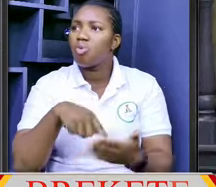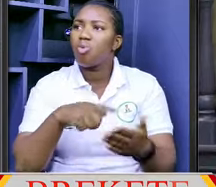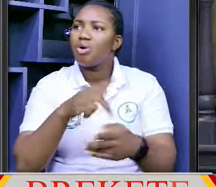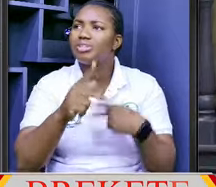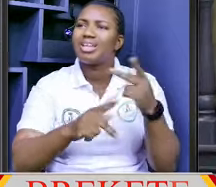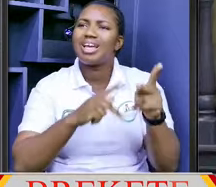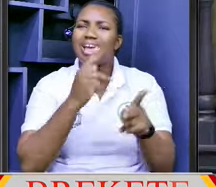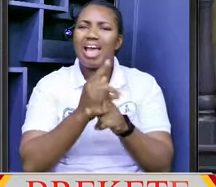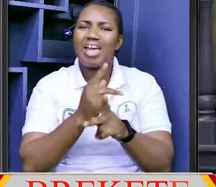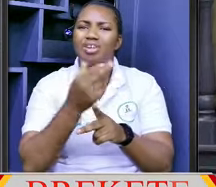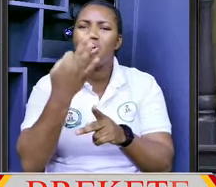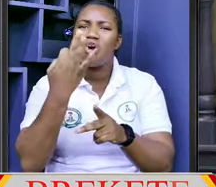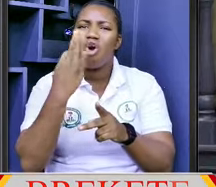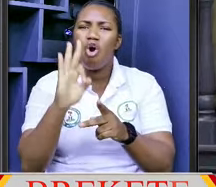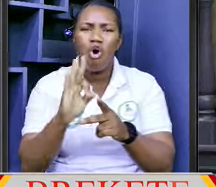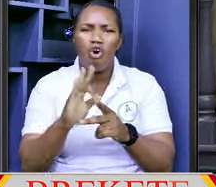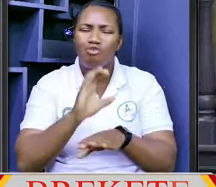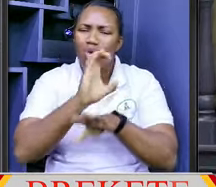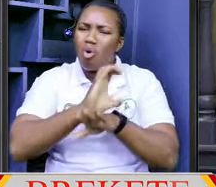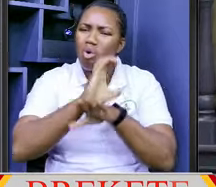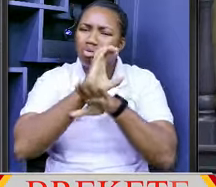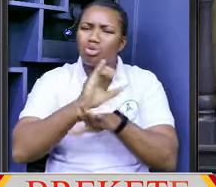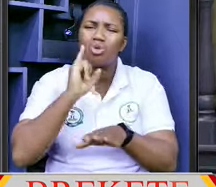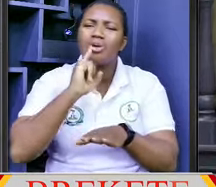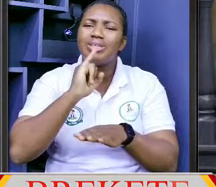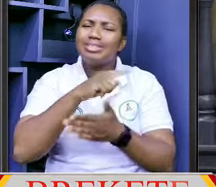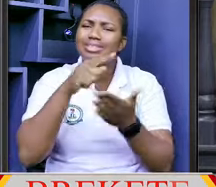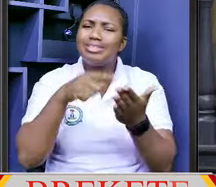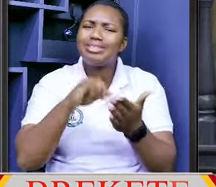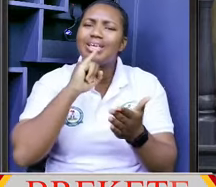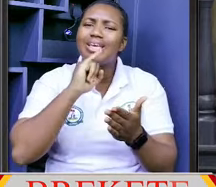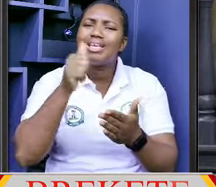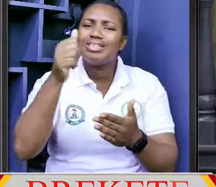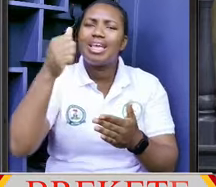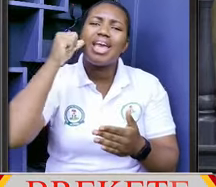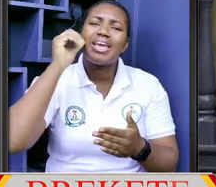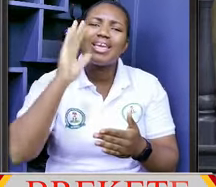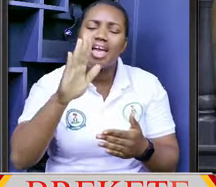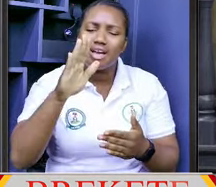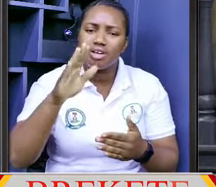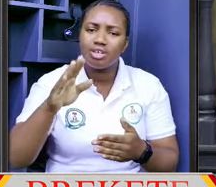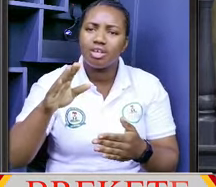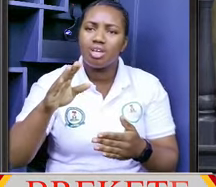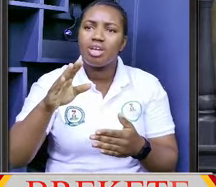girl child not a human being? Is the girl child not a human being?